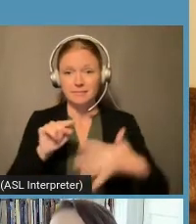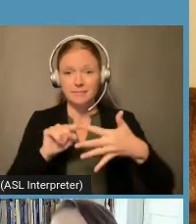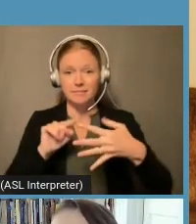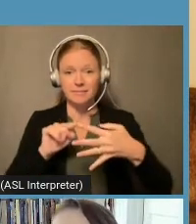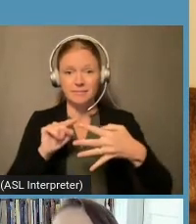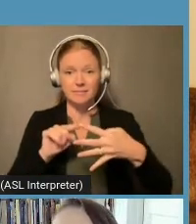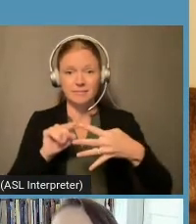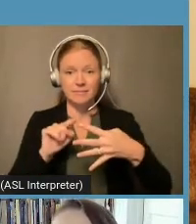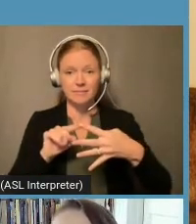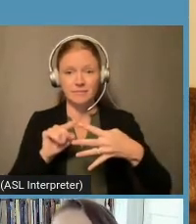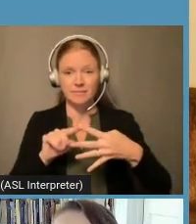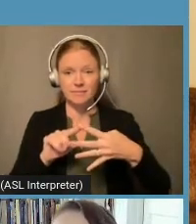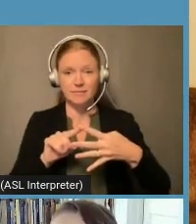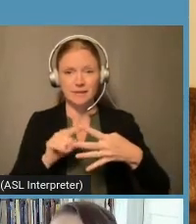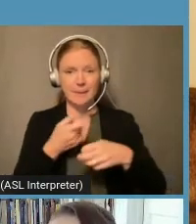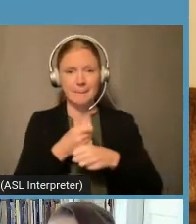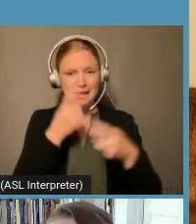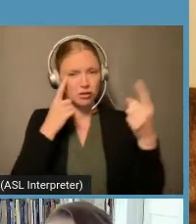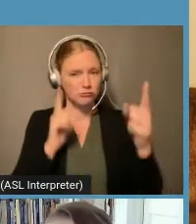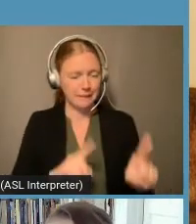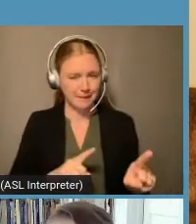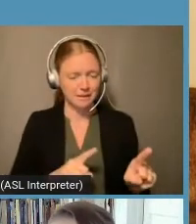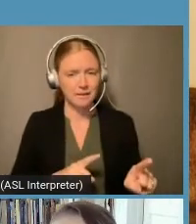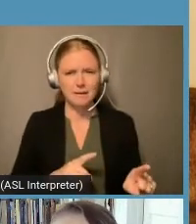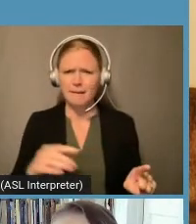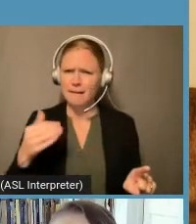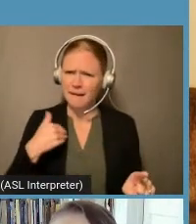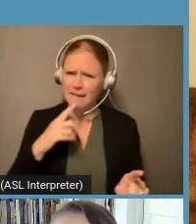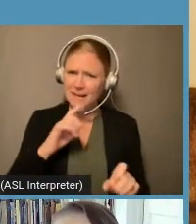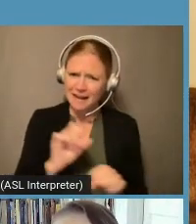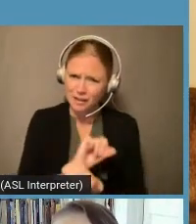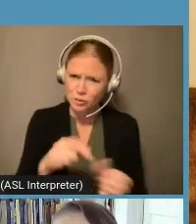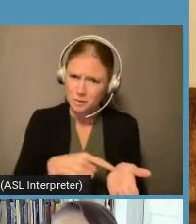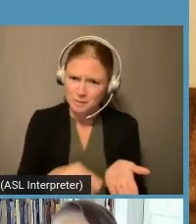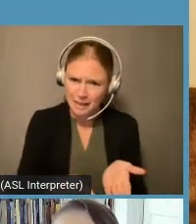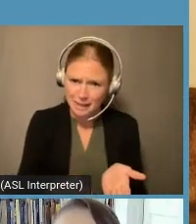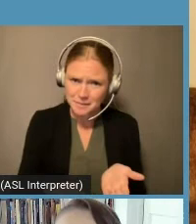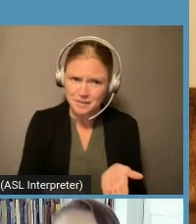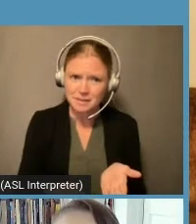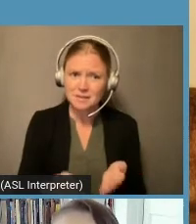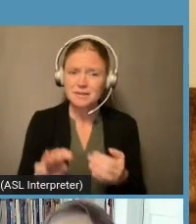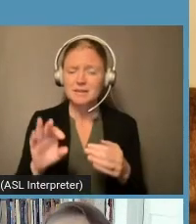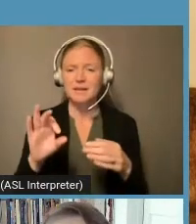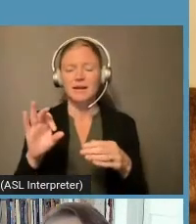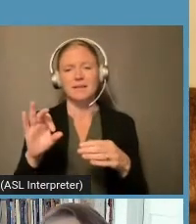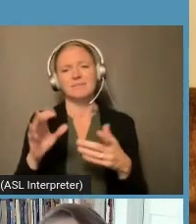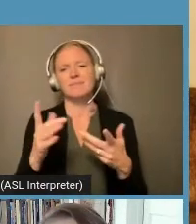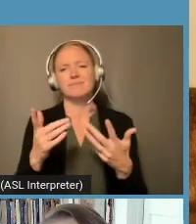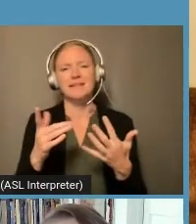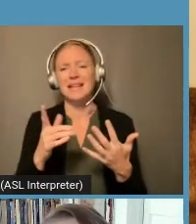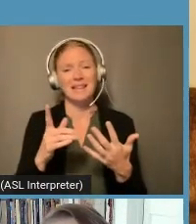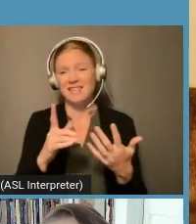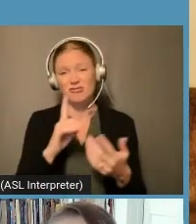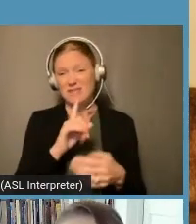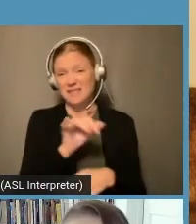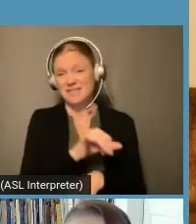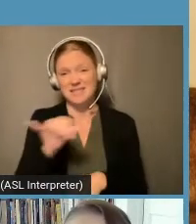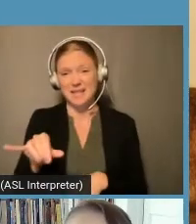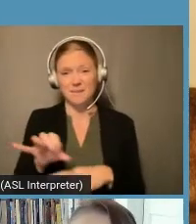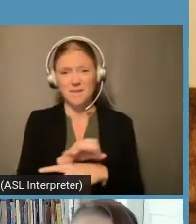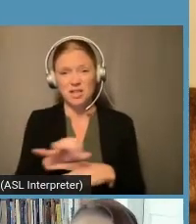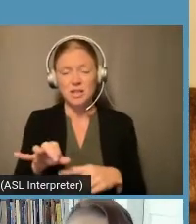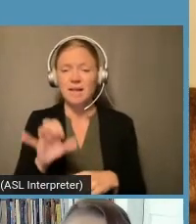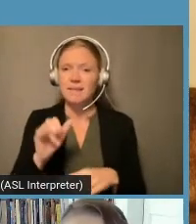that agreement, having that actual payment functions in exactly the same way. You know, that